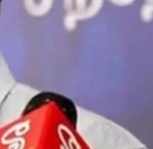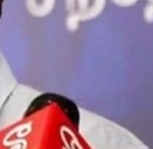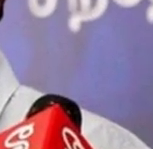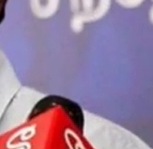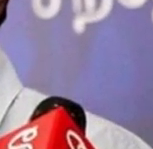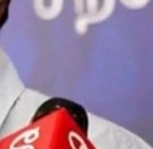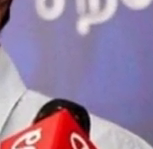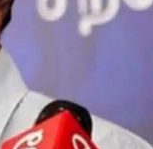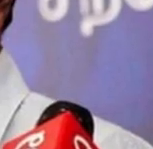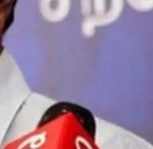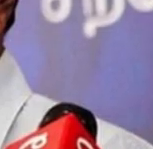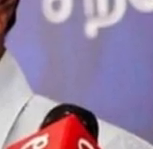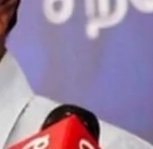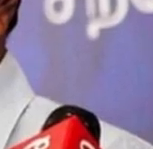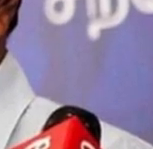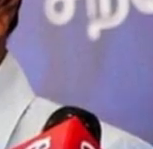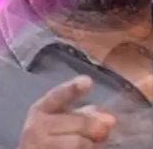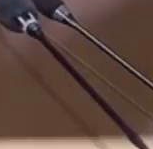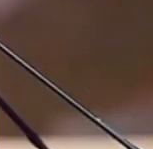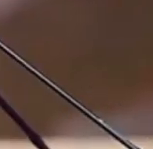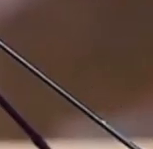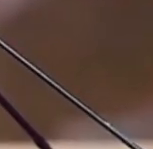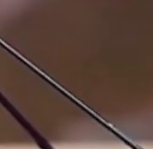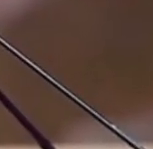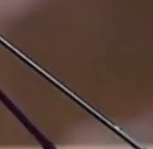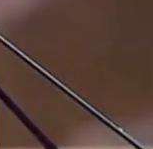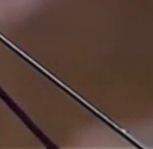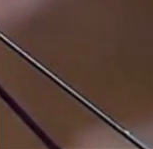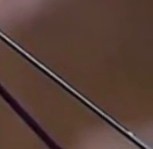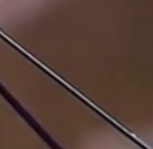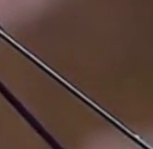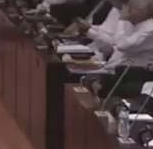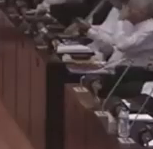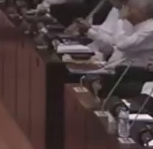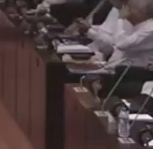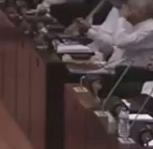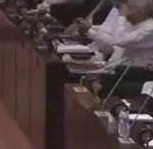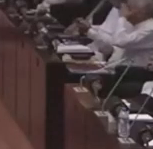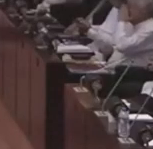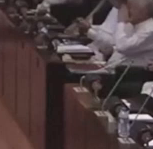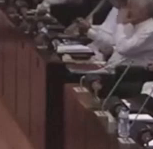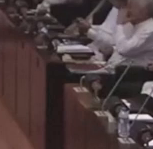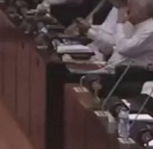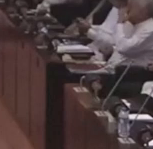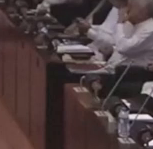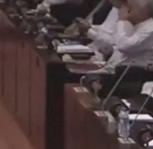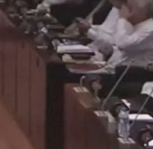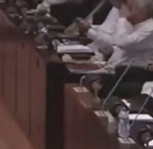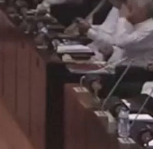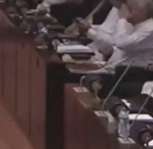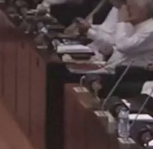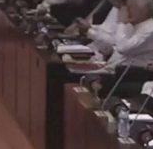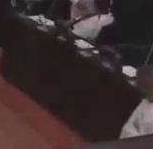82 votes. A third candidate, Anura Kumara Disanayaka, got just 3. Following his victory,